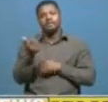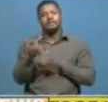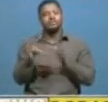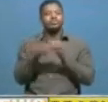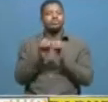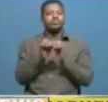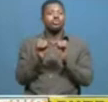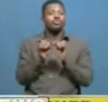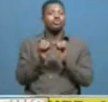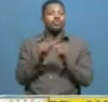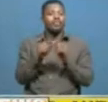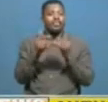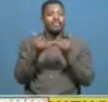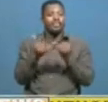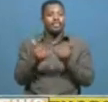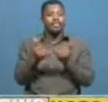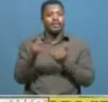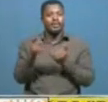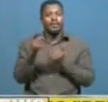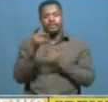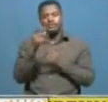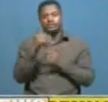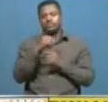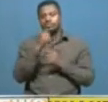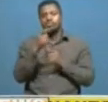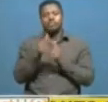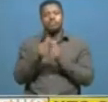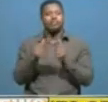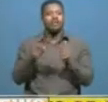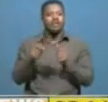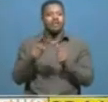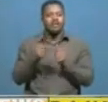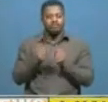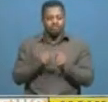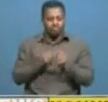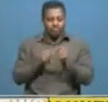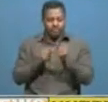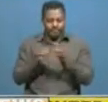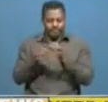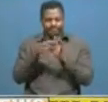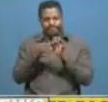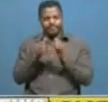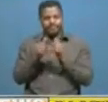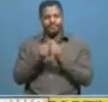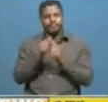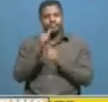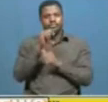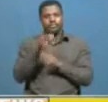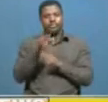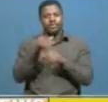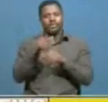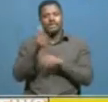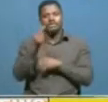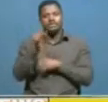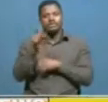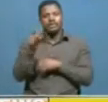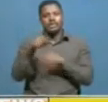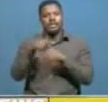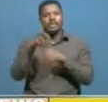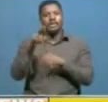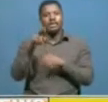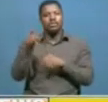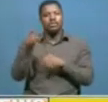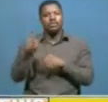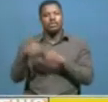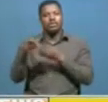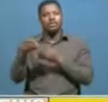accompaniment. But that was not a setback. She strategically collaborated with a woman at a shaman in Accra who